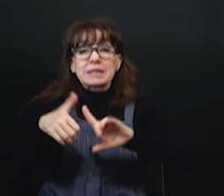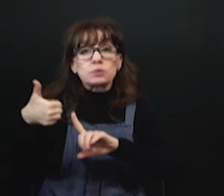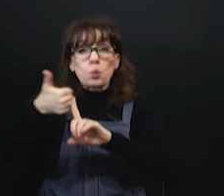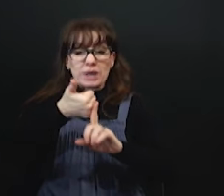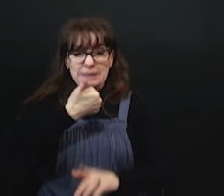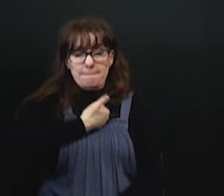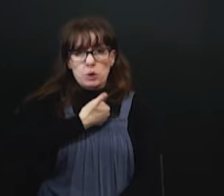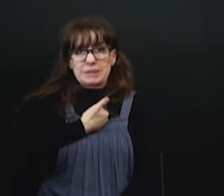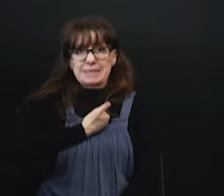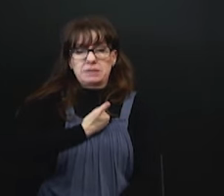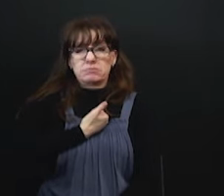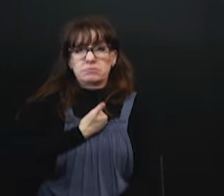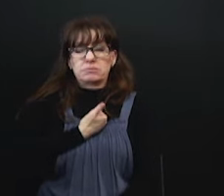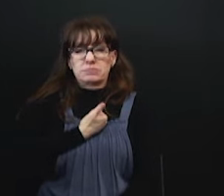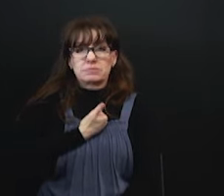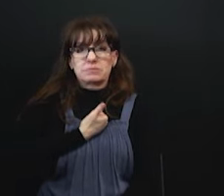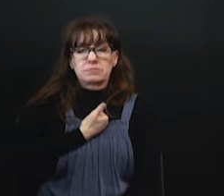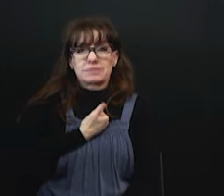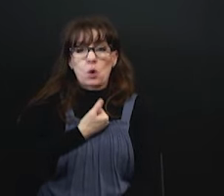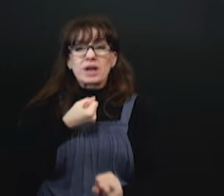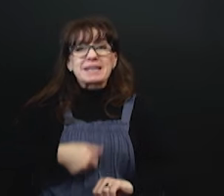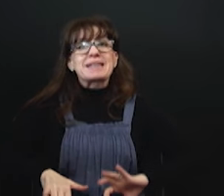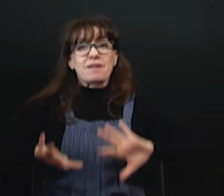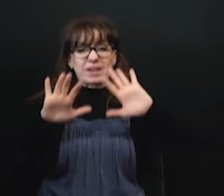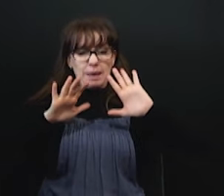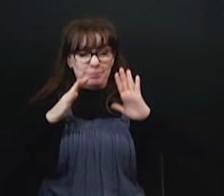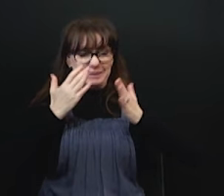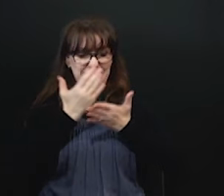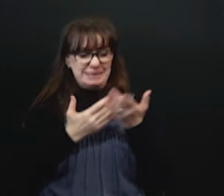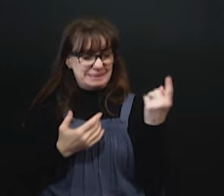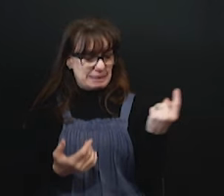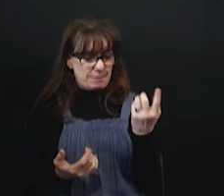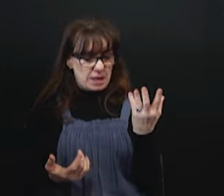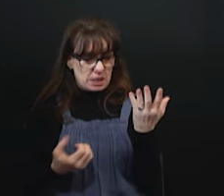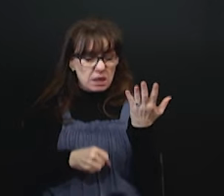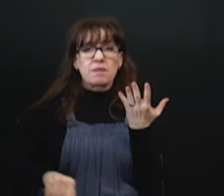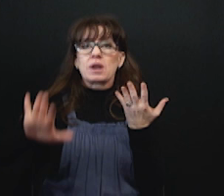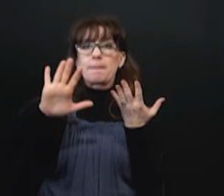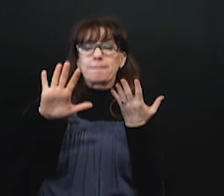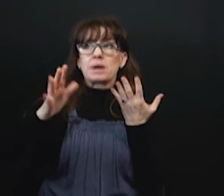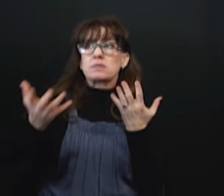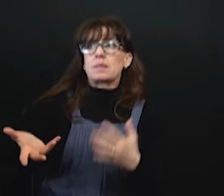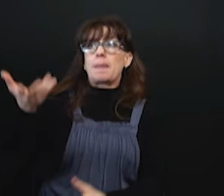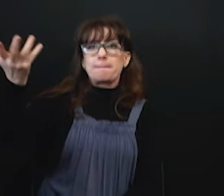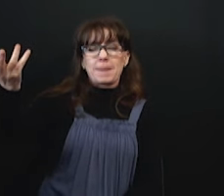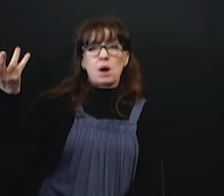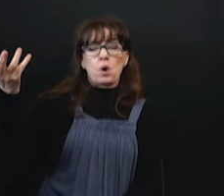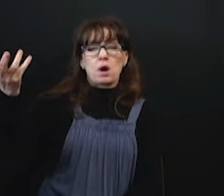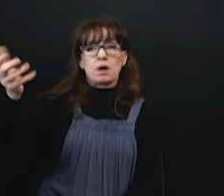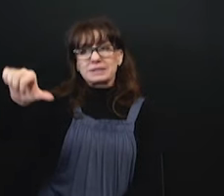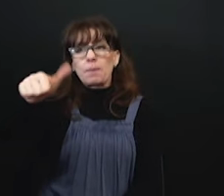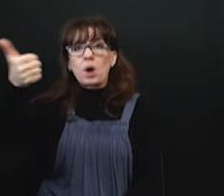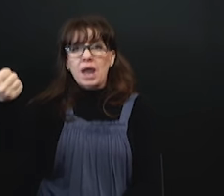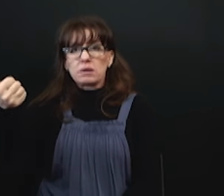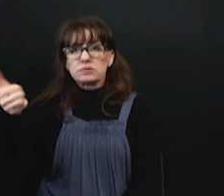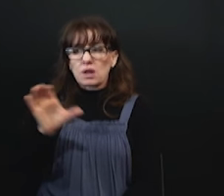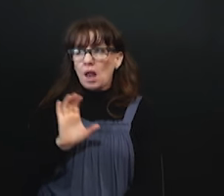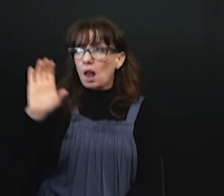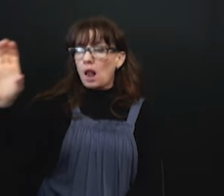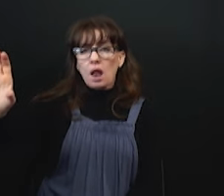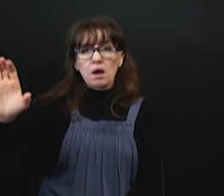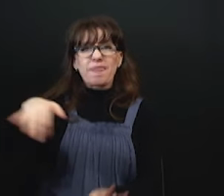person or giving up the possession of something into the power of another. Again,